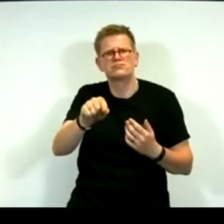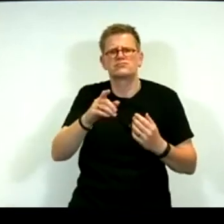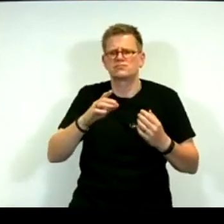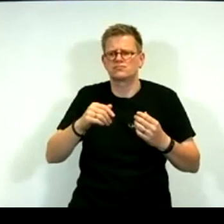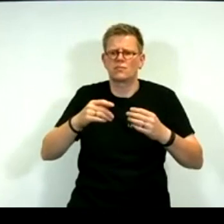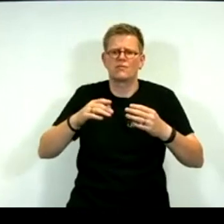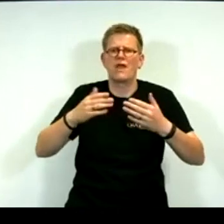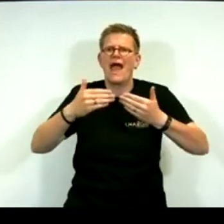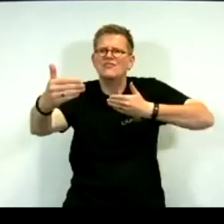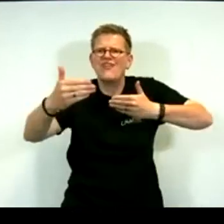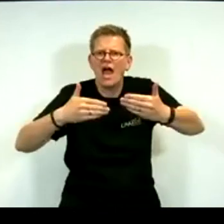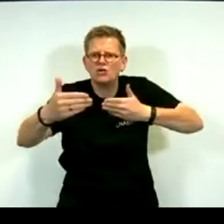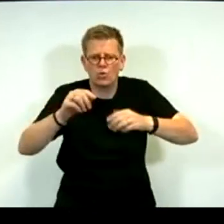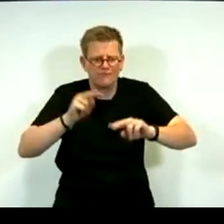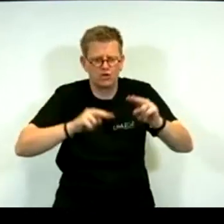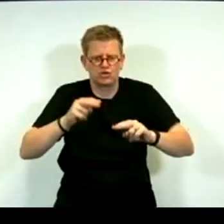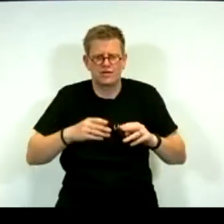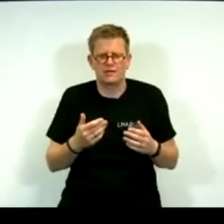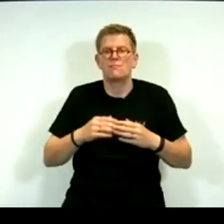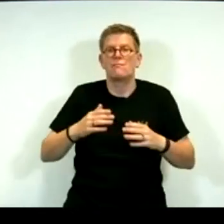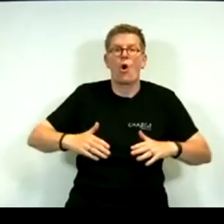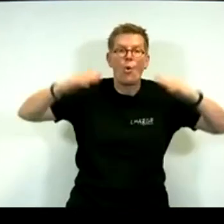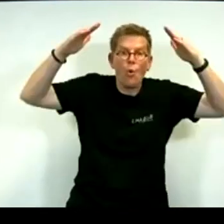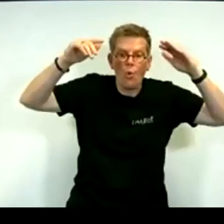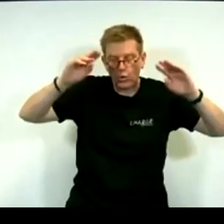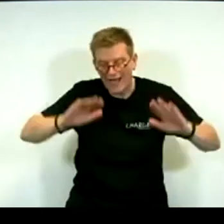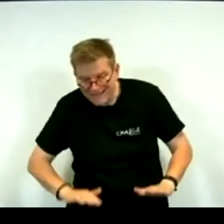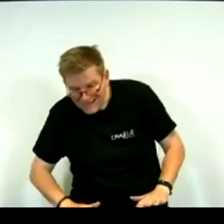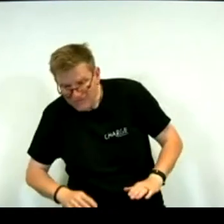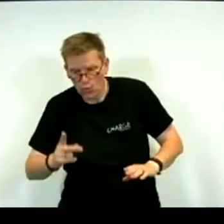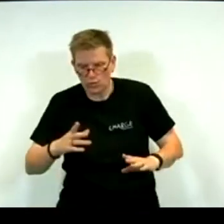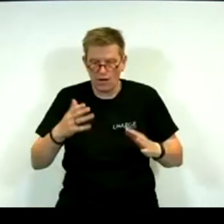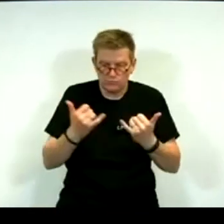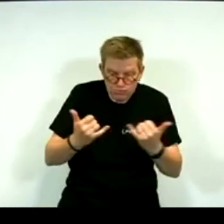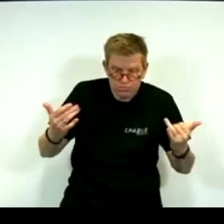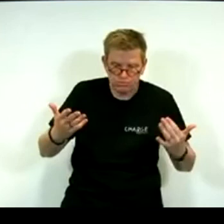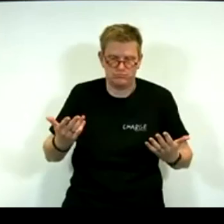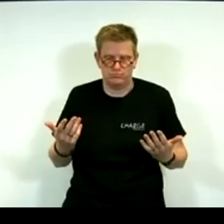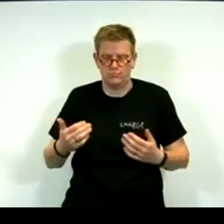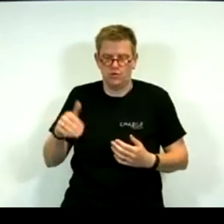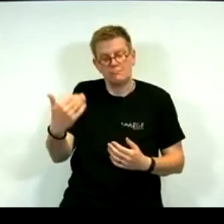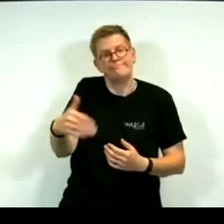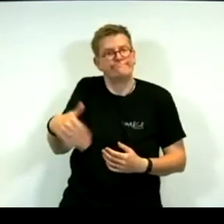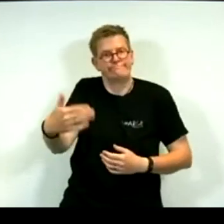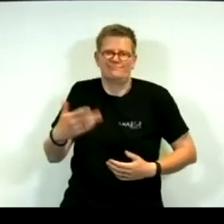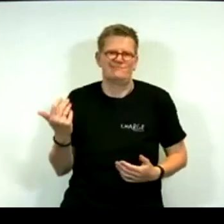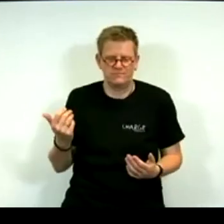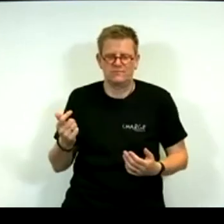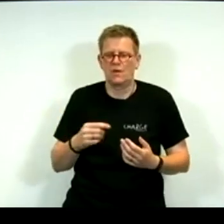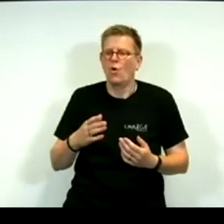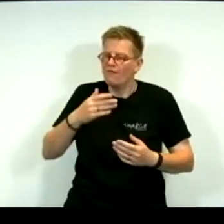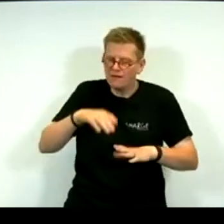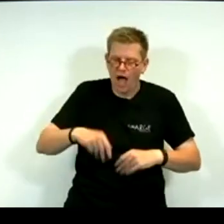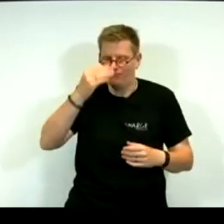to bring her shoulder up, and she's starting to learn to walk. You know, if a child lies